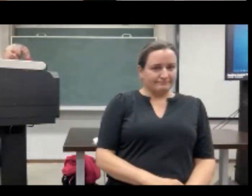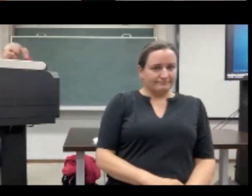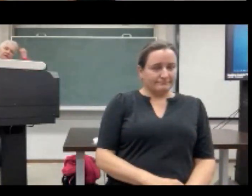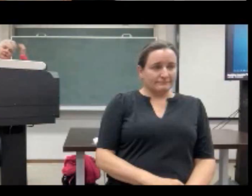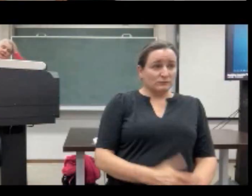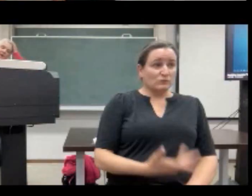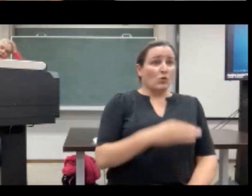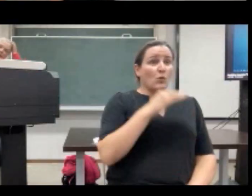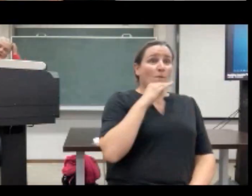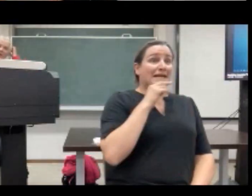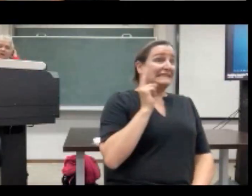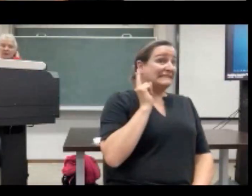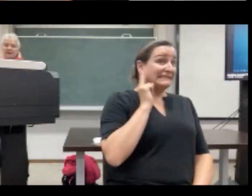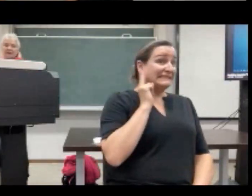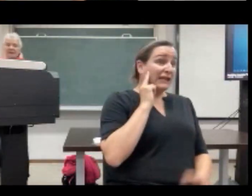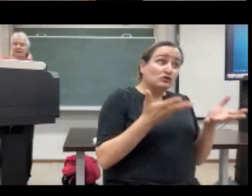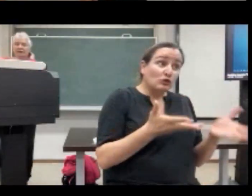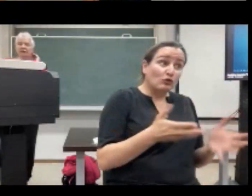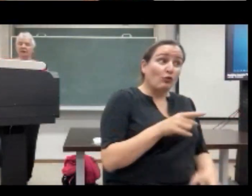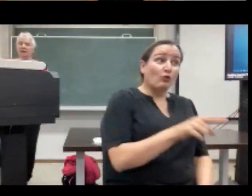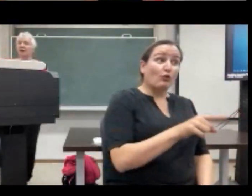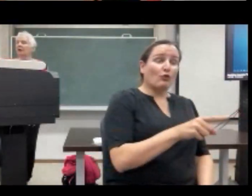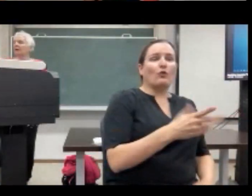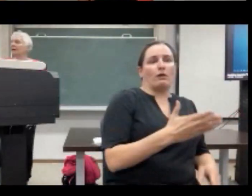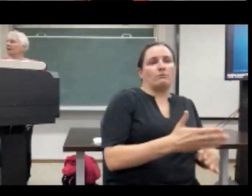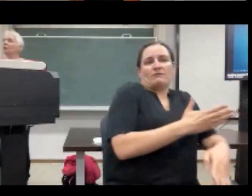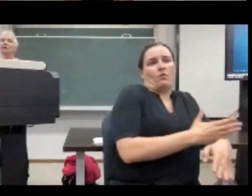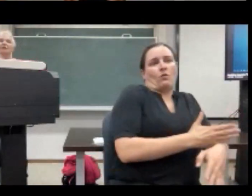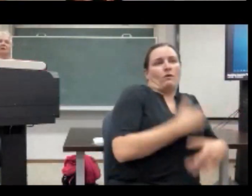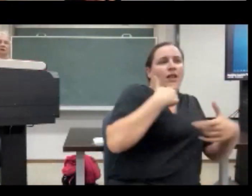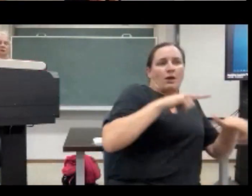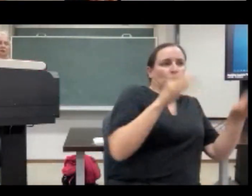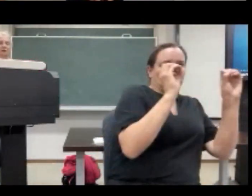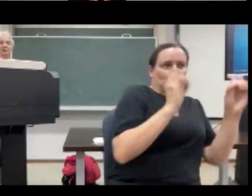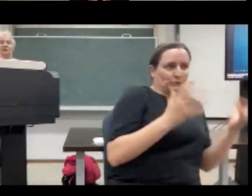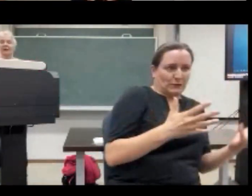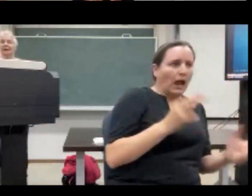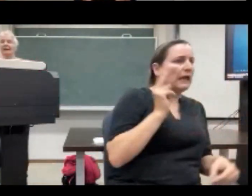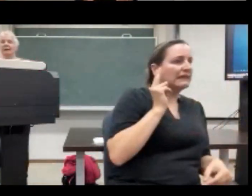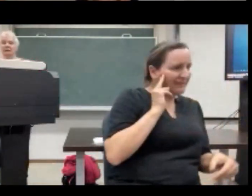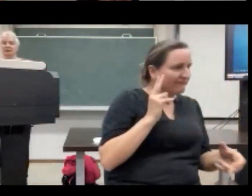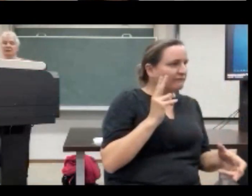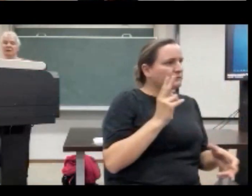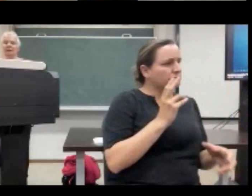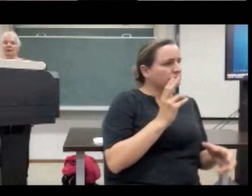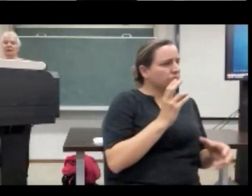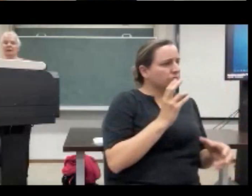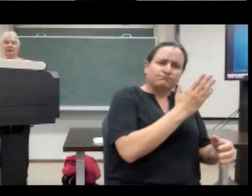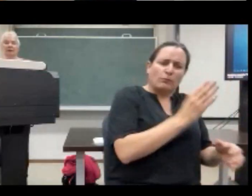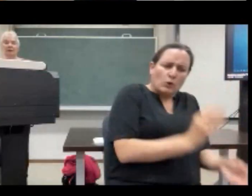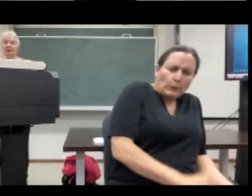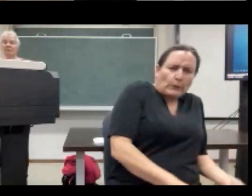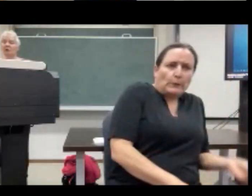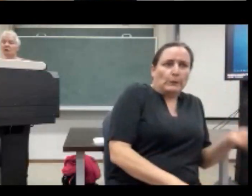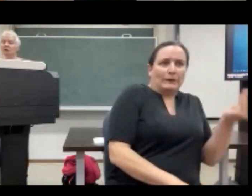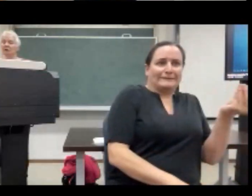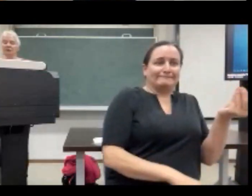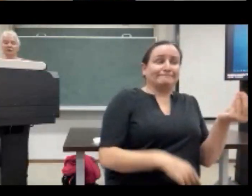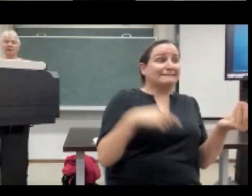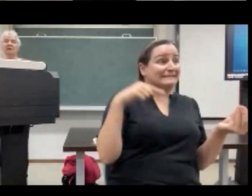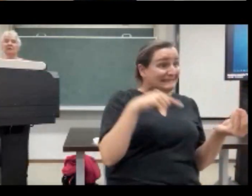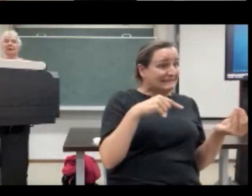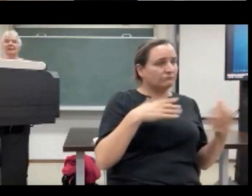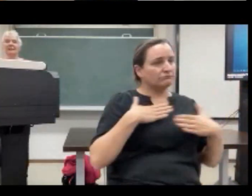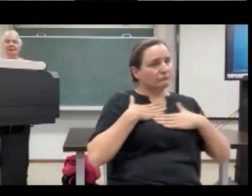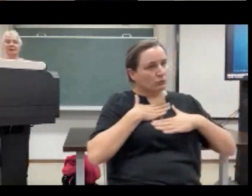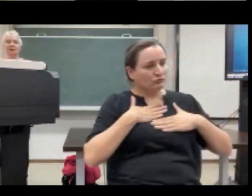In this population of people who are prelingually deaf, they are more vulnerable to neglect and